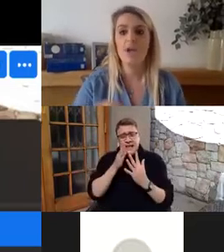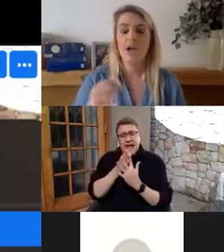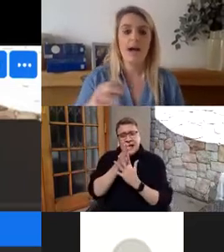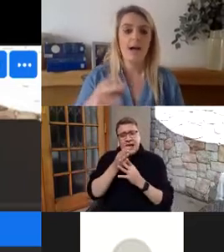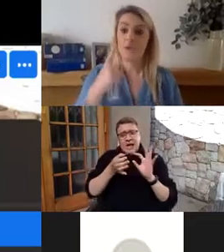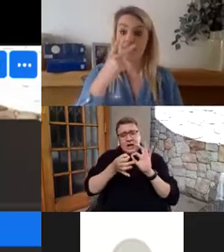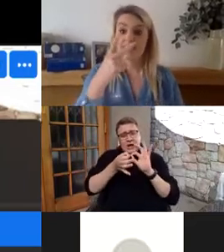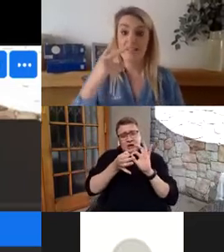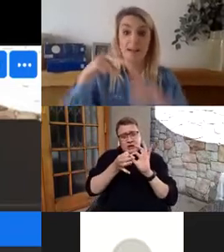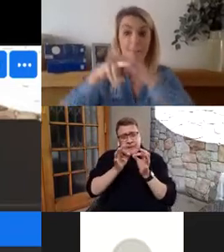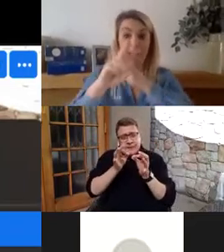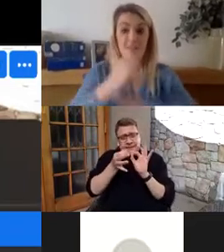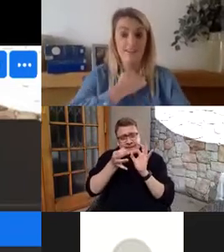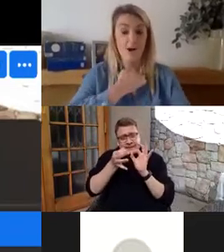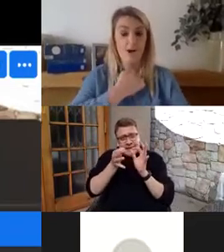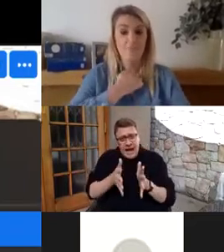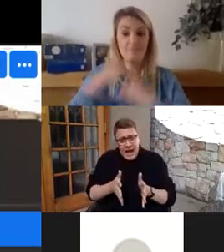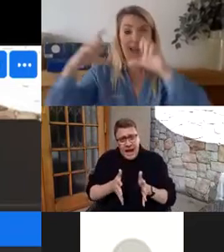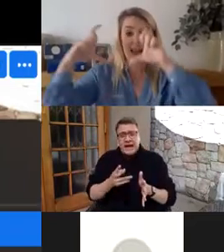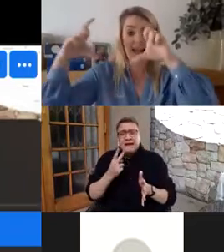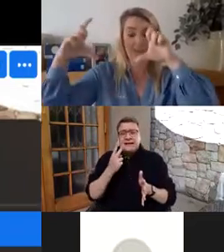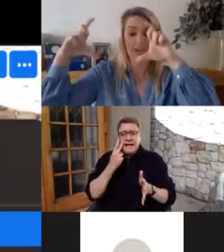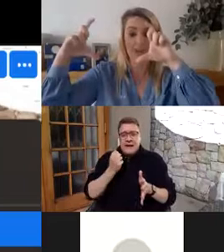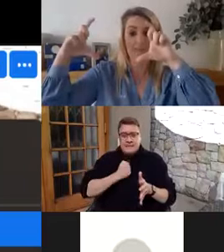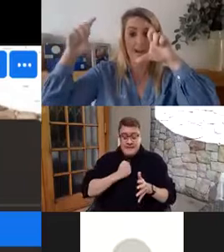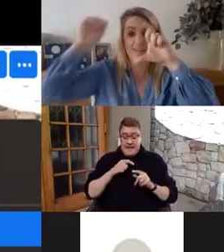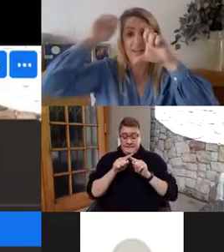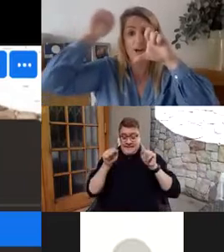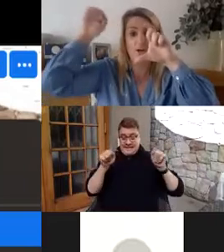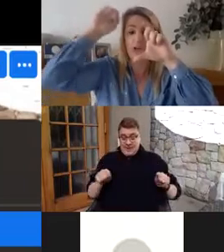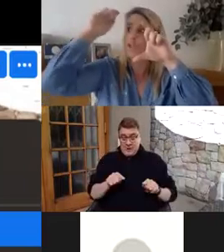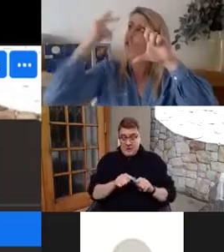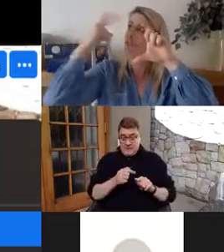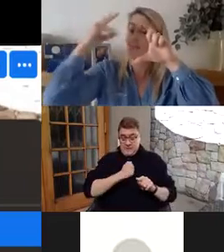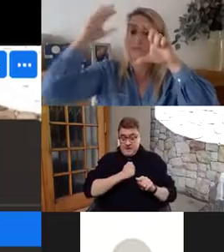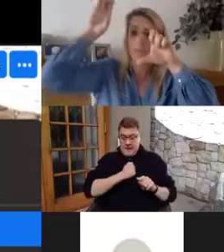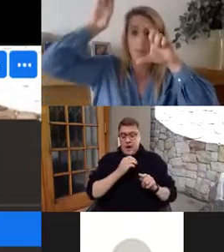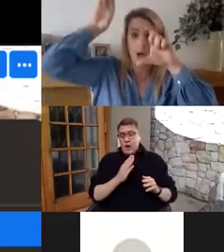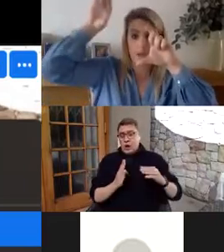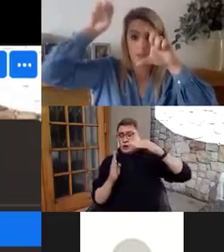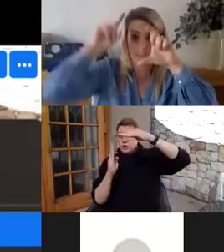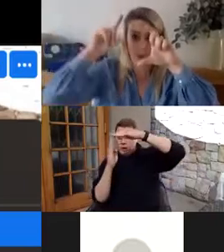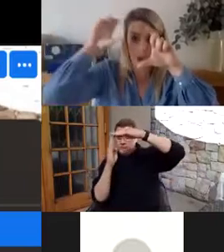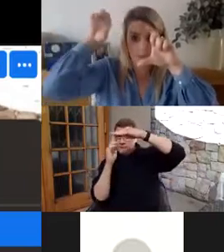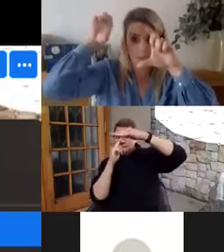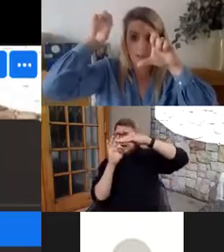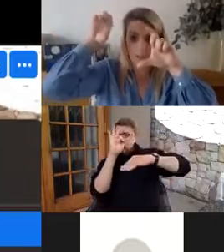interpreter, you'll see my video, and at the top of my video you'll see 3 blocks.